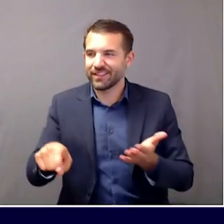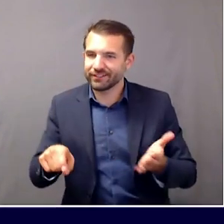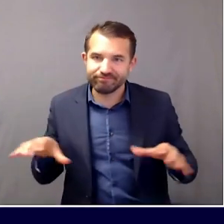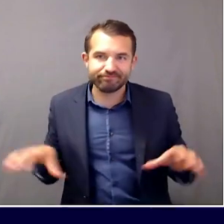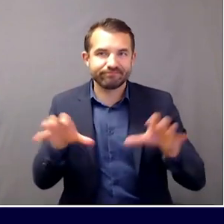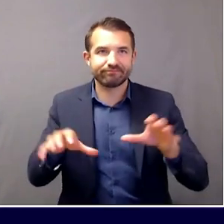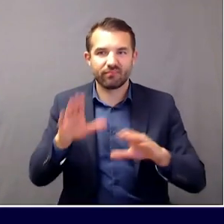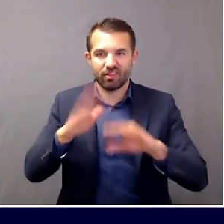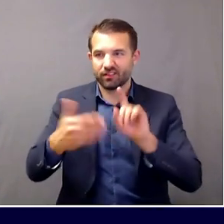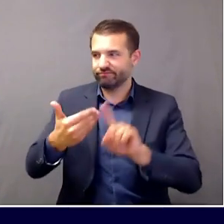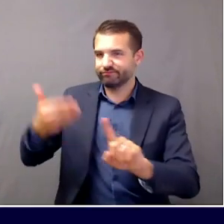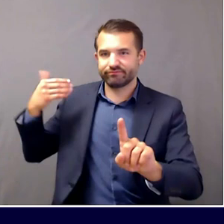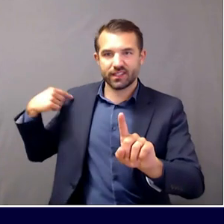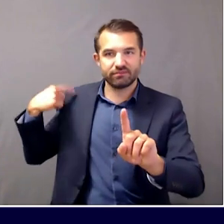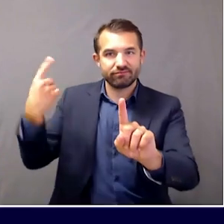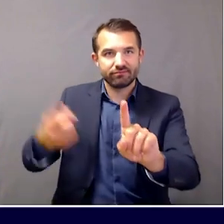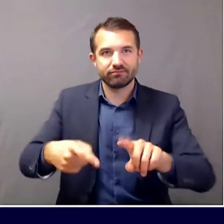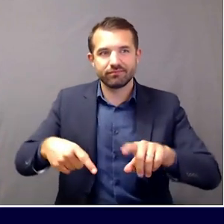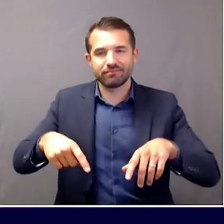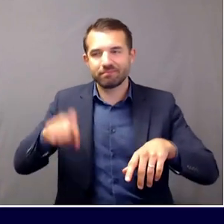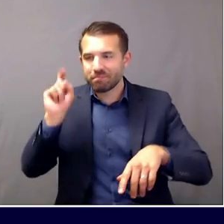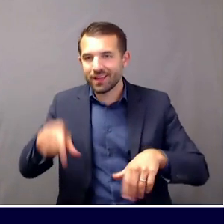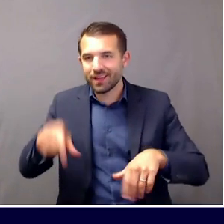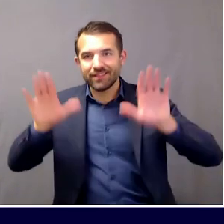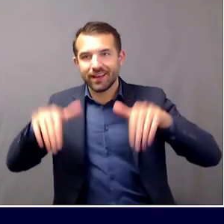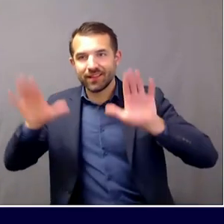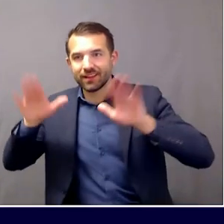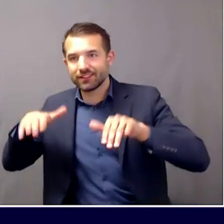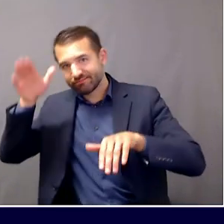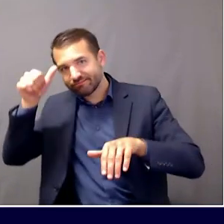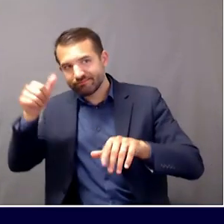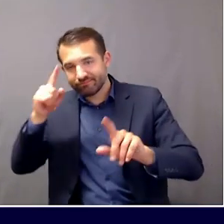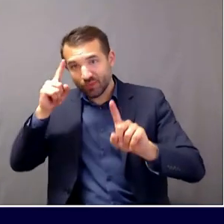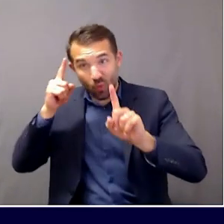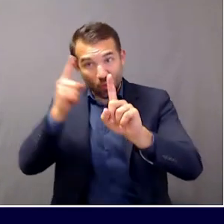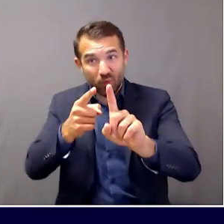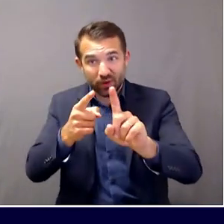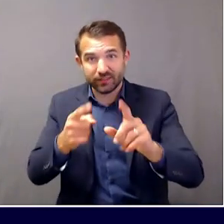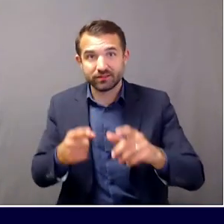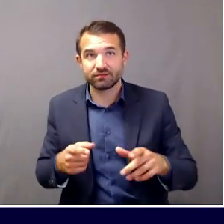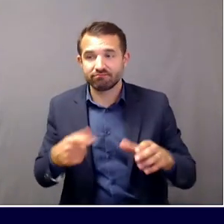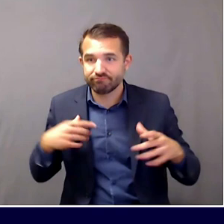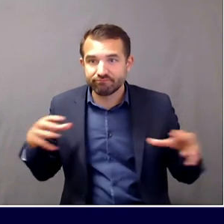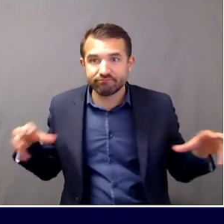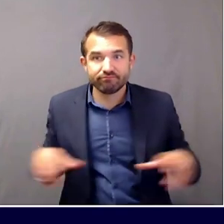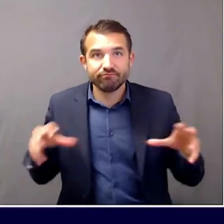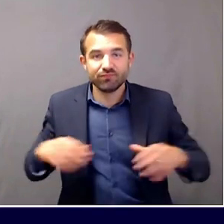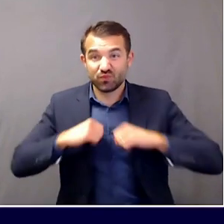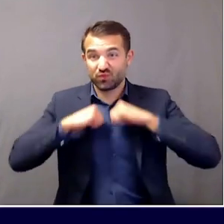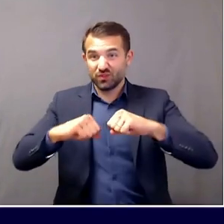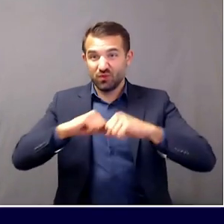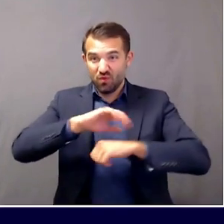demands sacrifice and vigilant and efforts by each and every one of us to learn and practice in new ways to protect not only